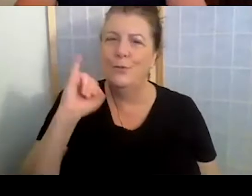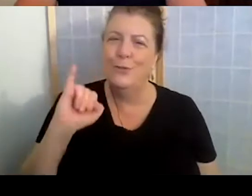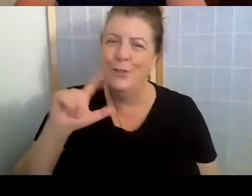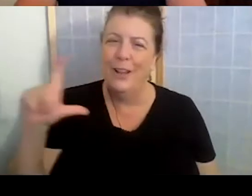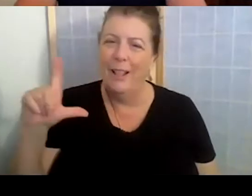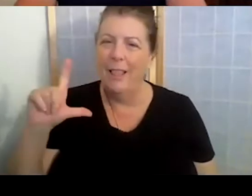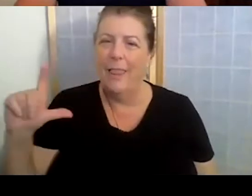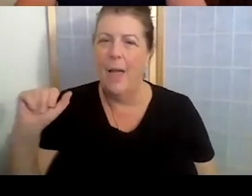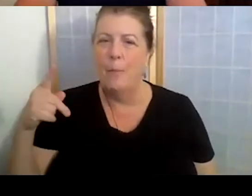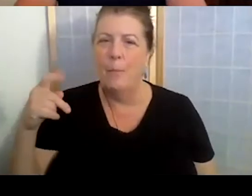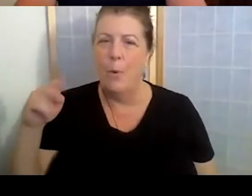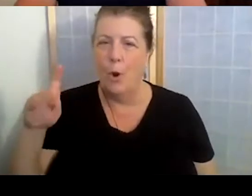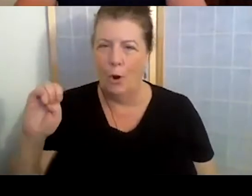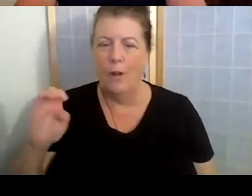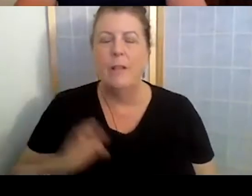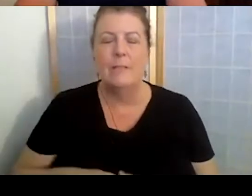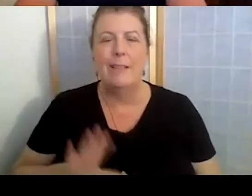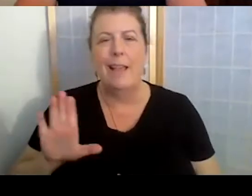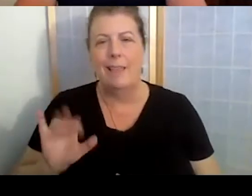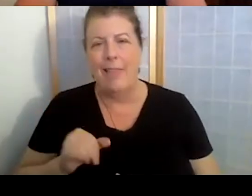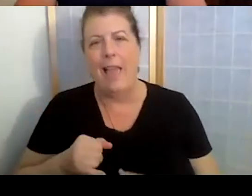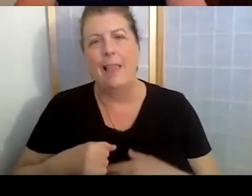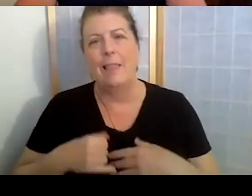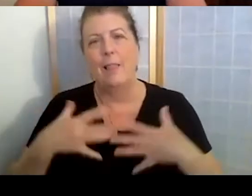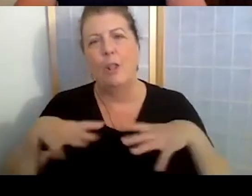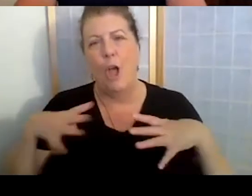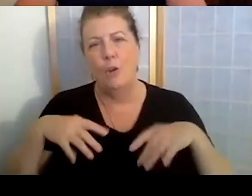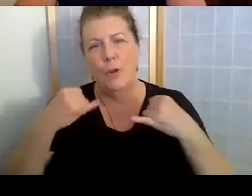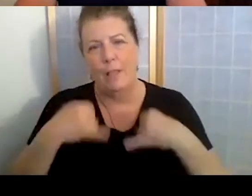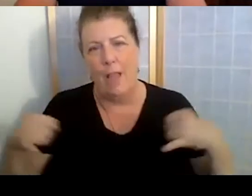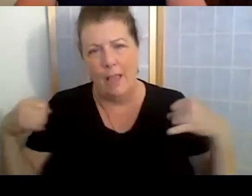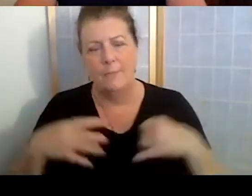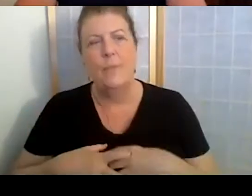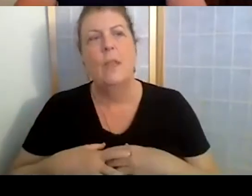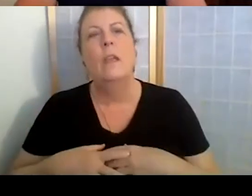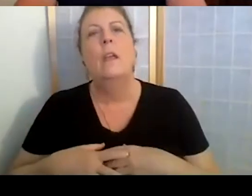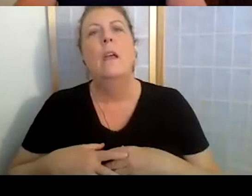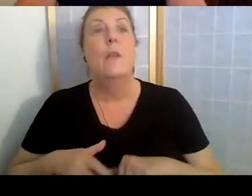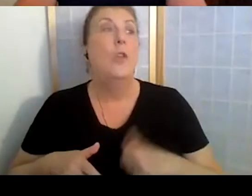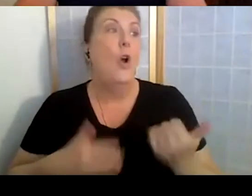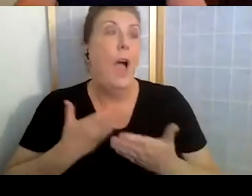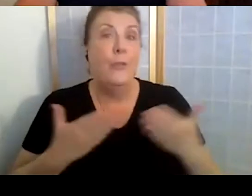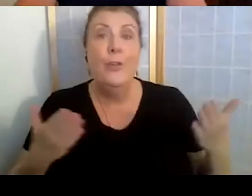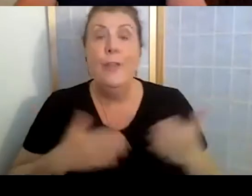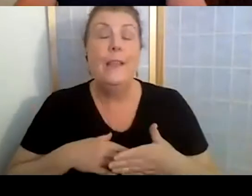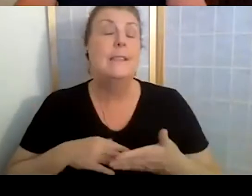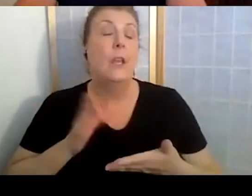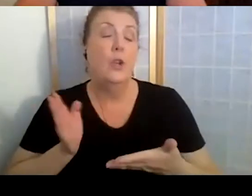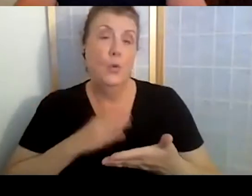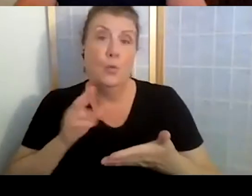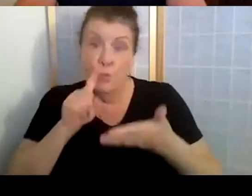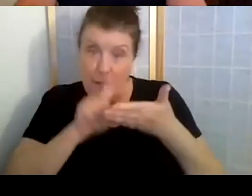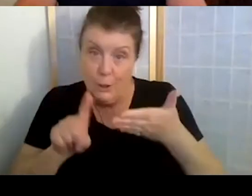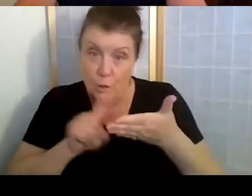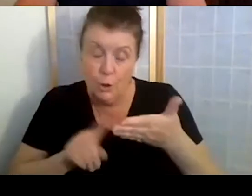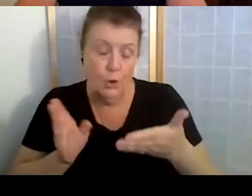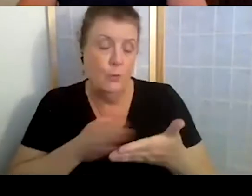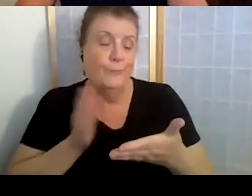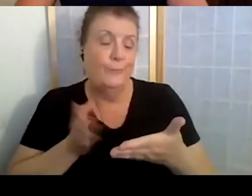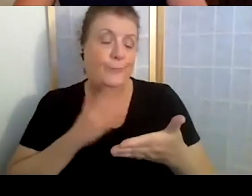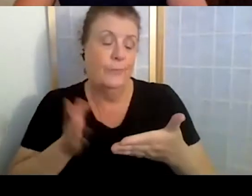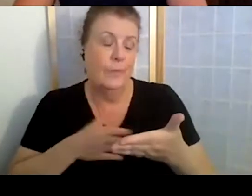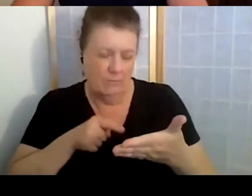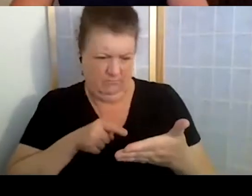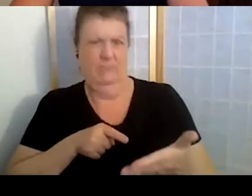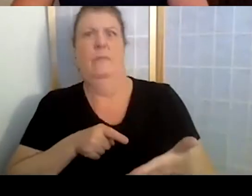like that statistic that you read and think, holy shit, what? And how do I weave this